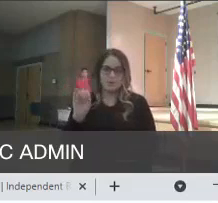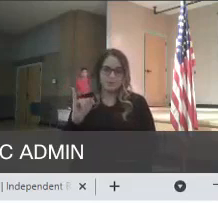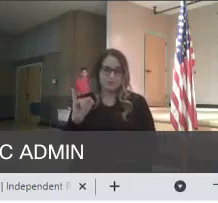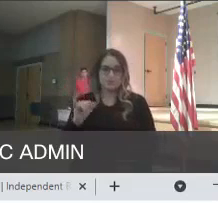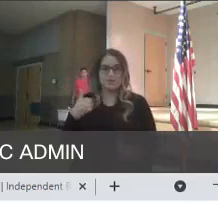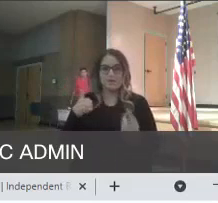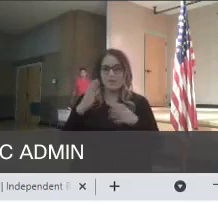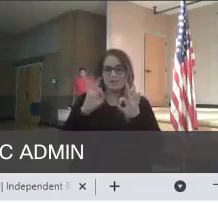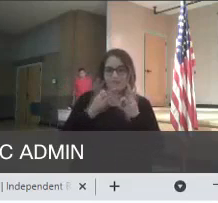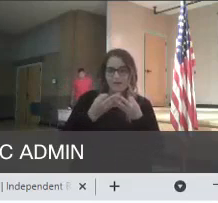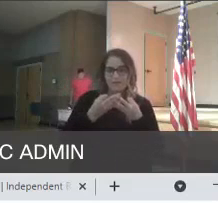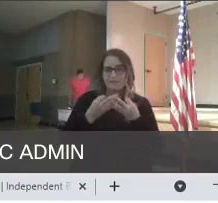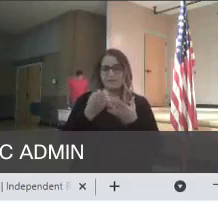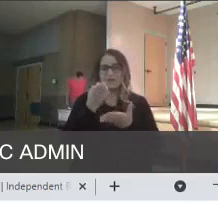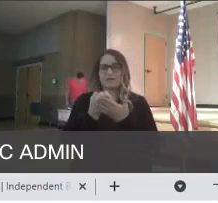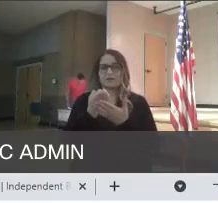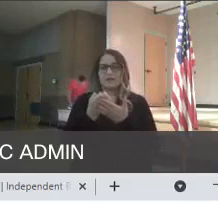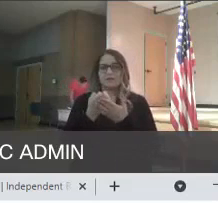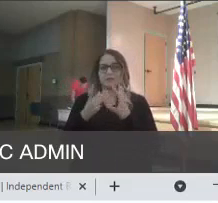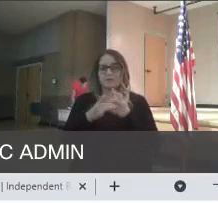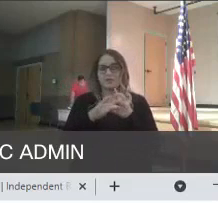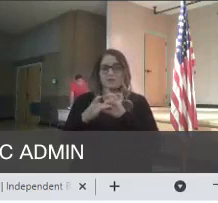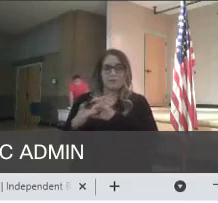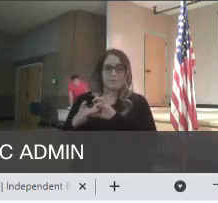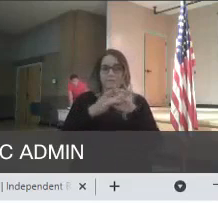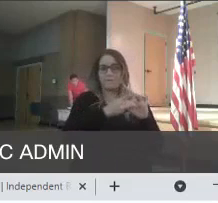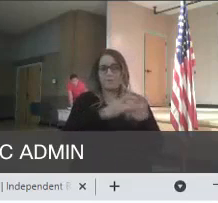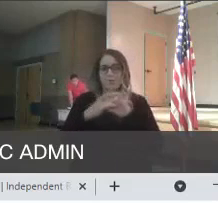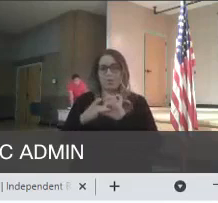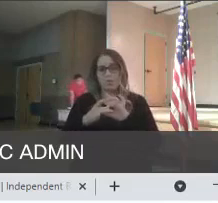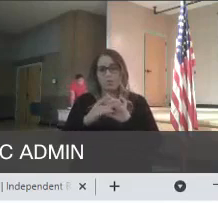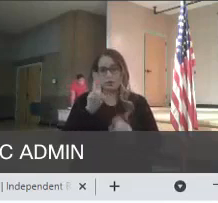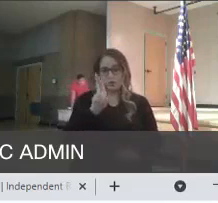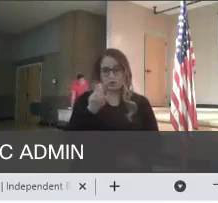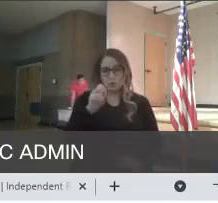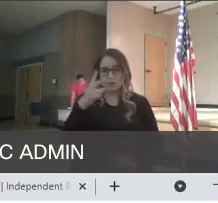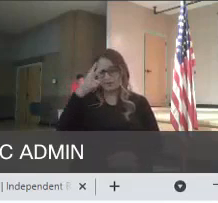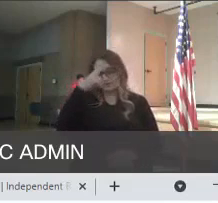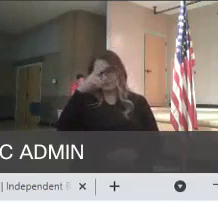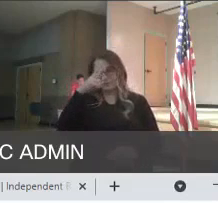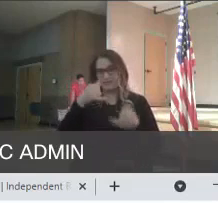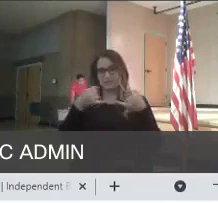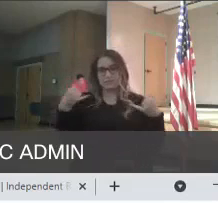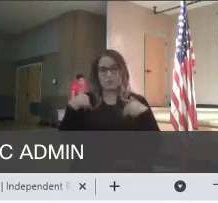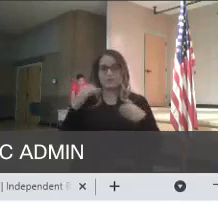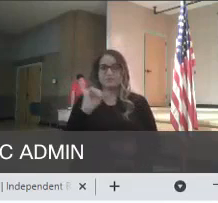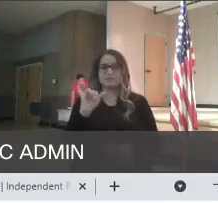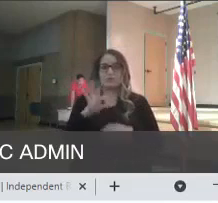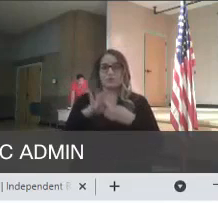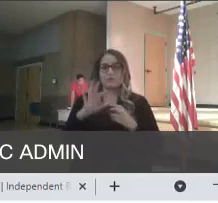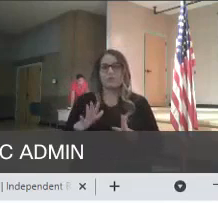having family and economic ties on both sides of the U.S.-Mexican border, and who have similar voting